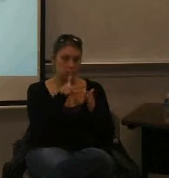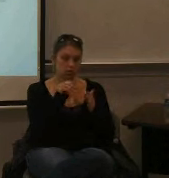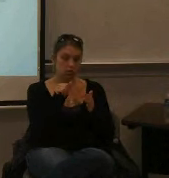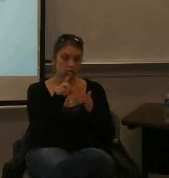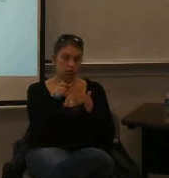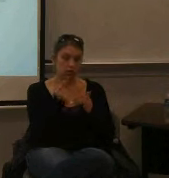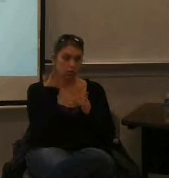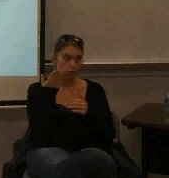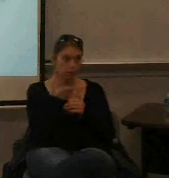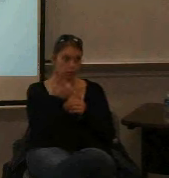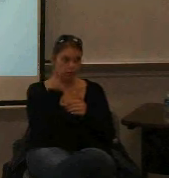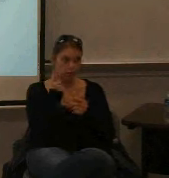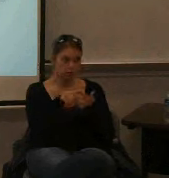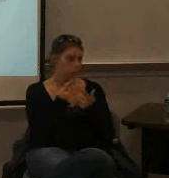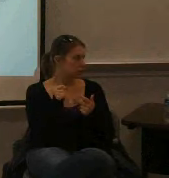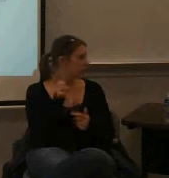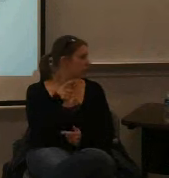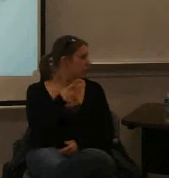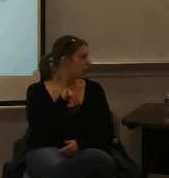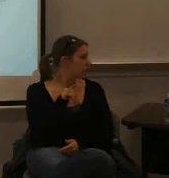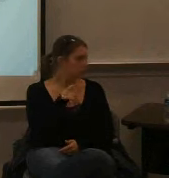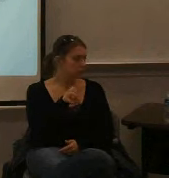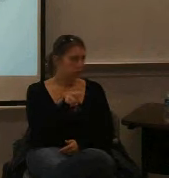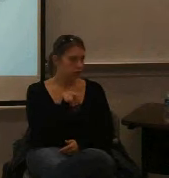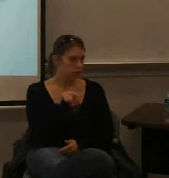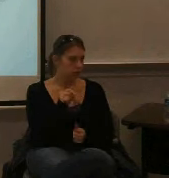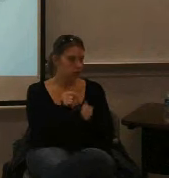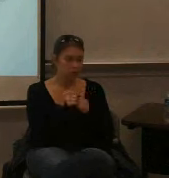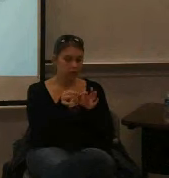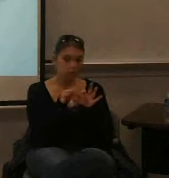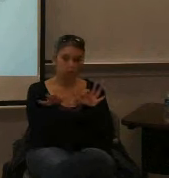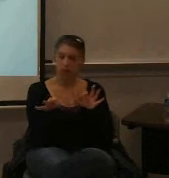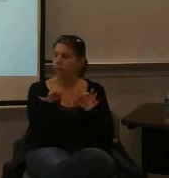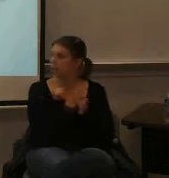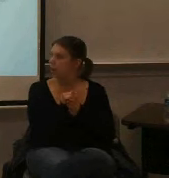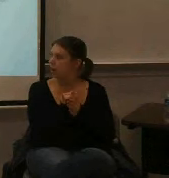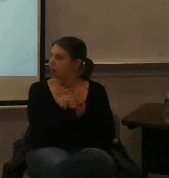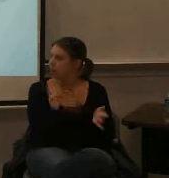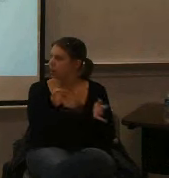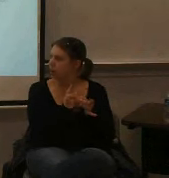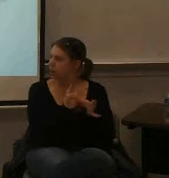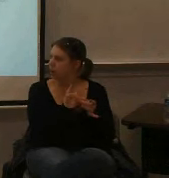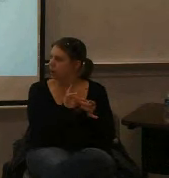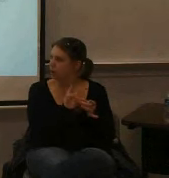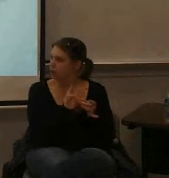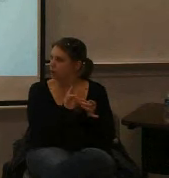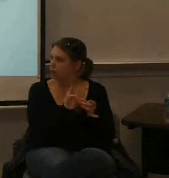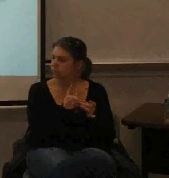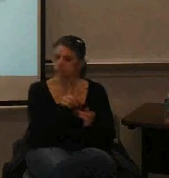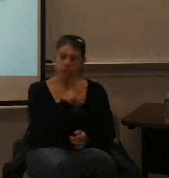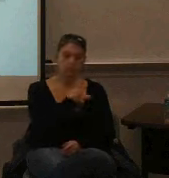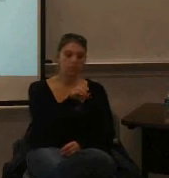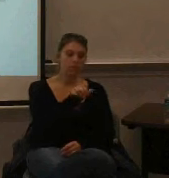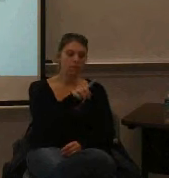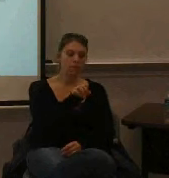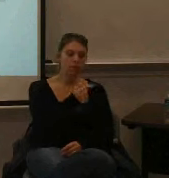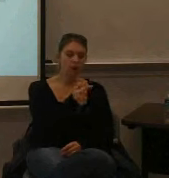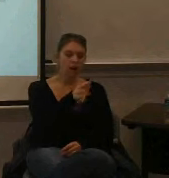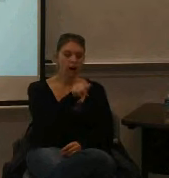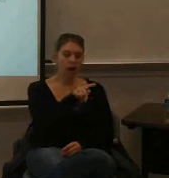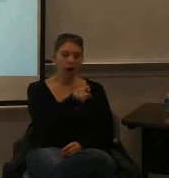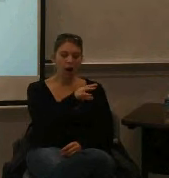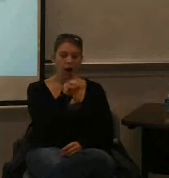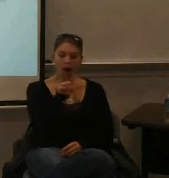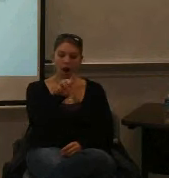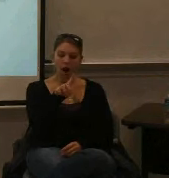is going to be to the epilimnion with the equations that essentially link the loading rate and the sedimentation rate